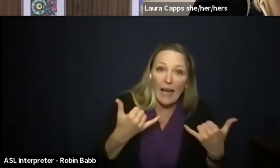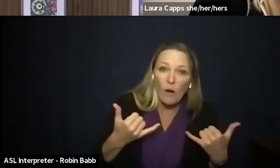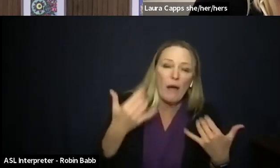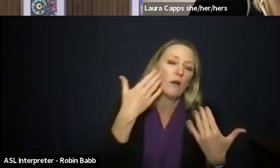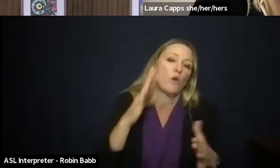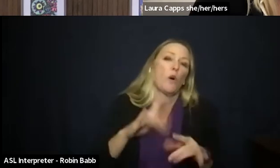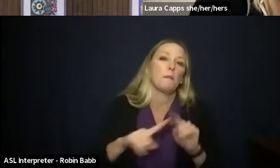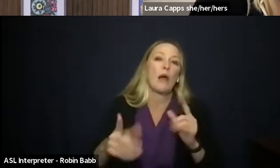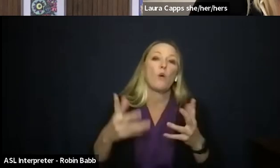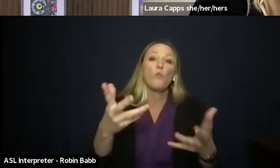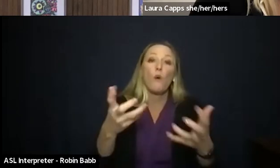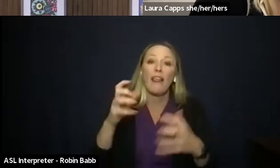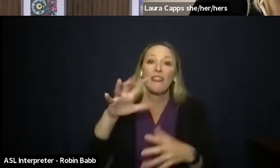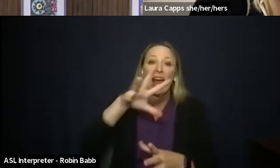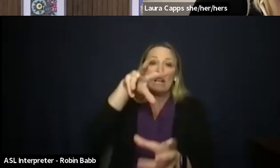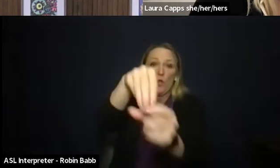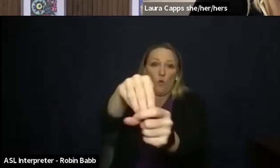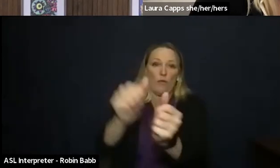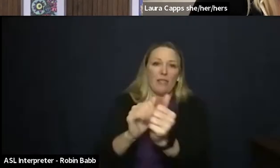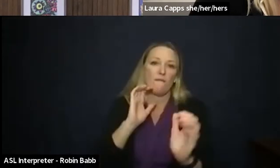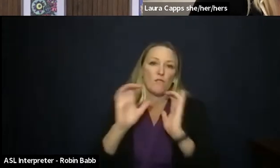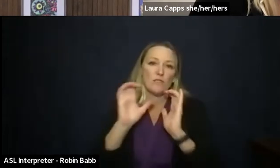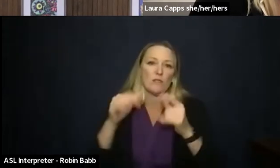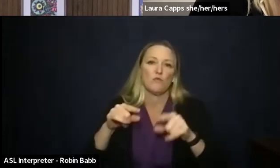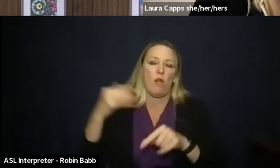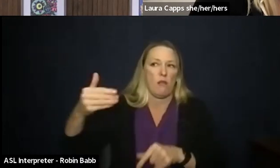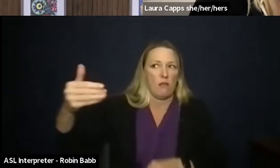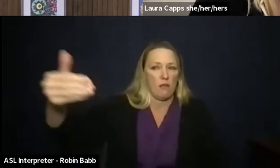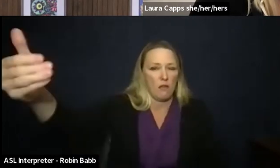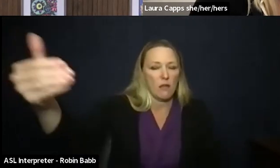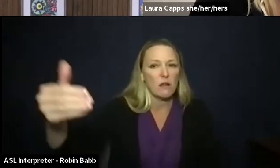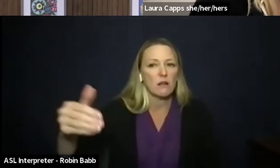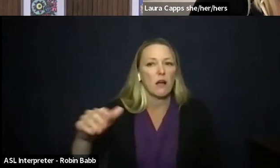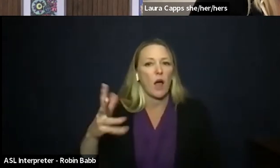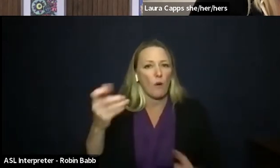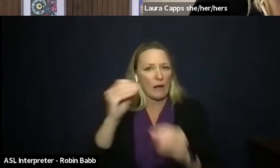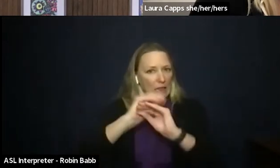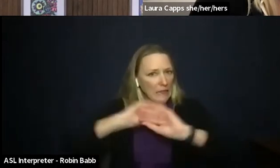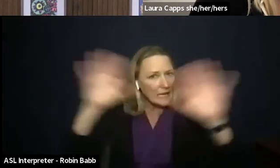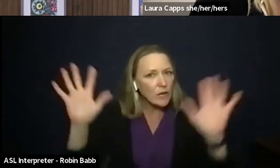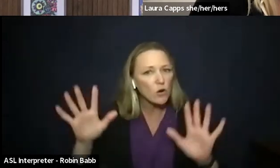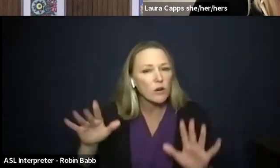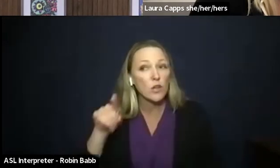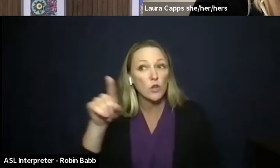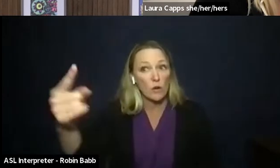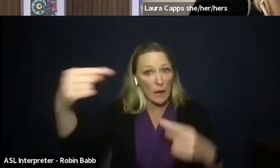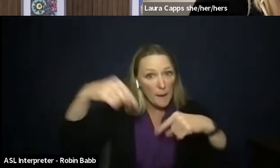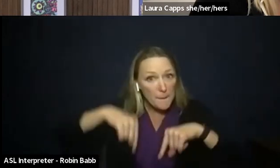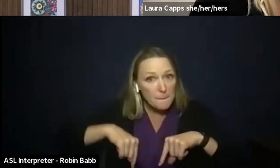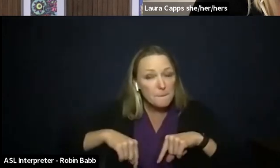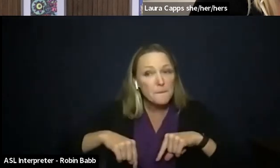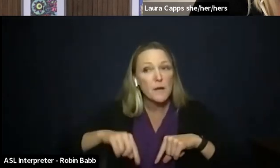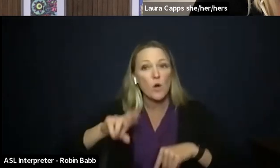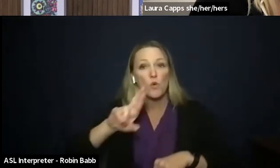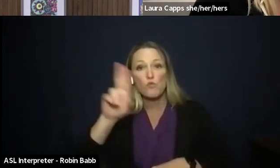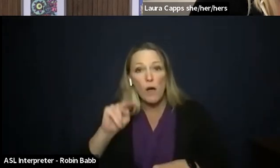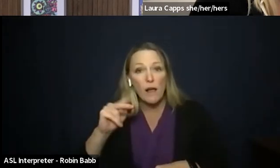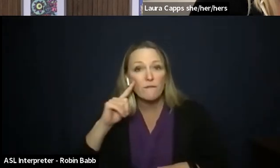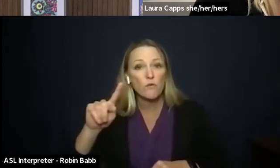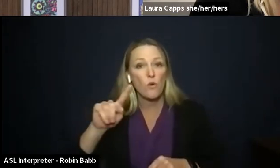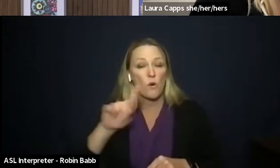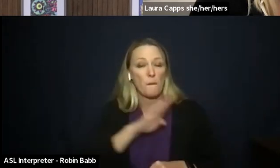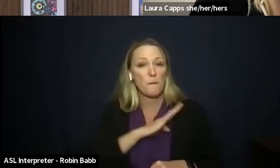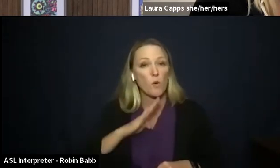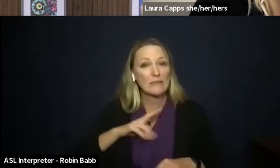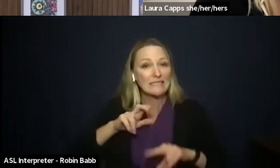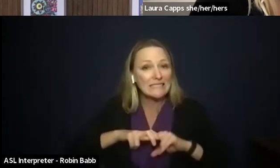forward to continue to make sure that when you're coming and running for the district it hasn't been you haven't been able to run because you're not able to afford it or you're a lesser